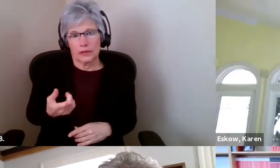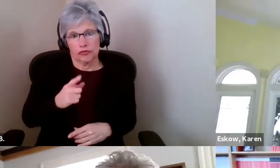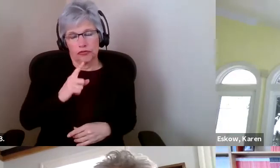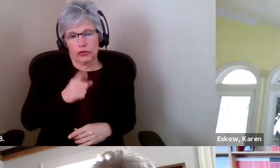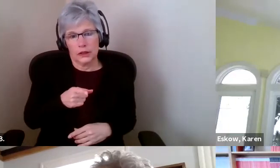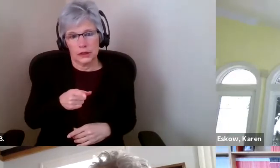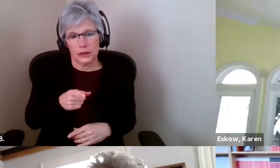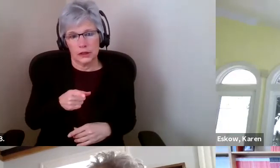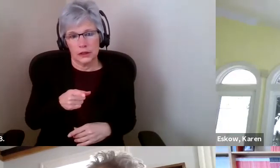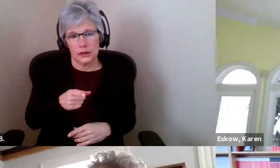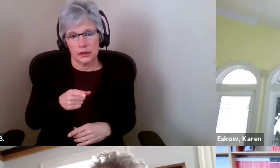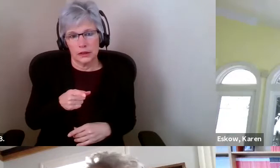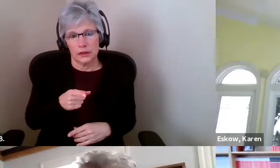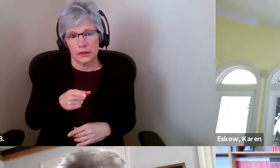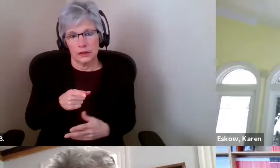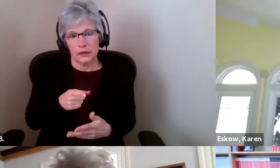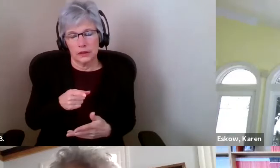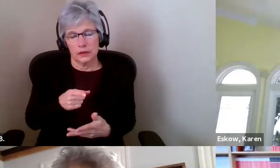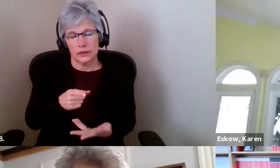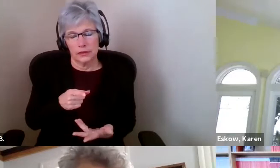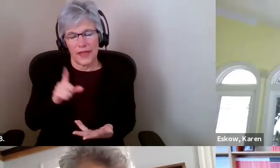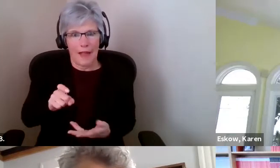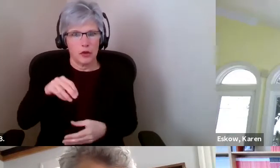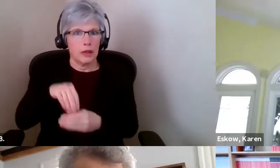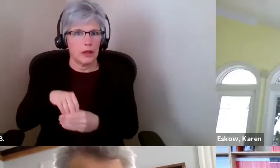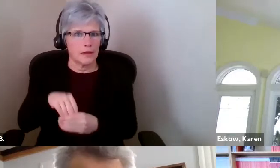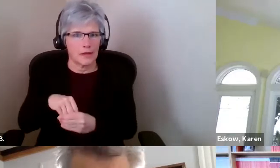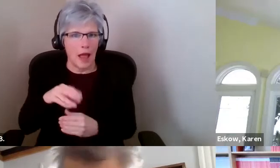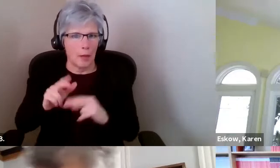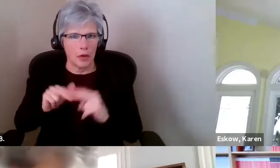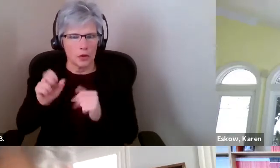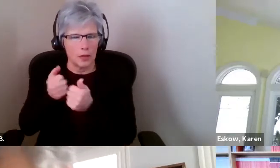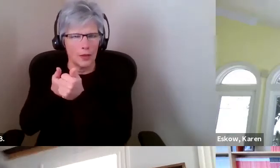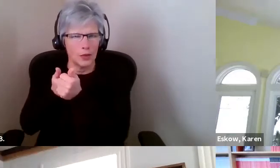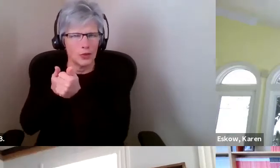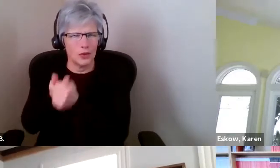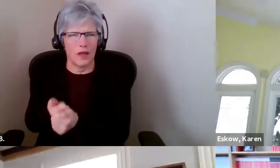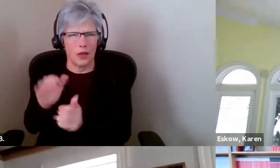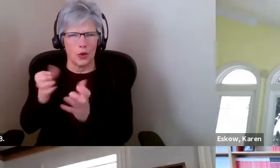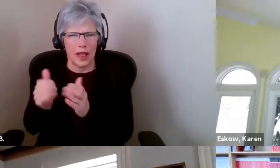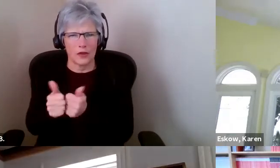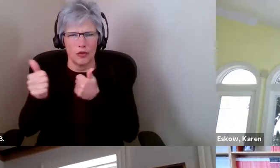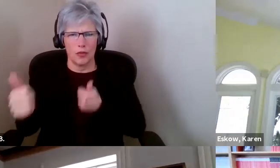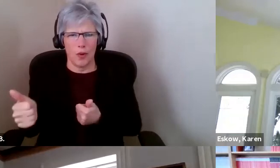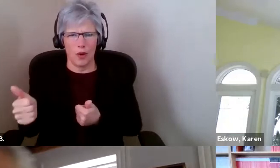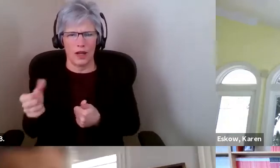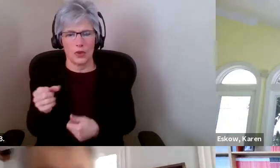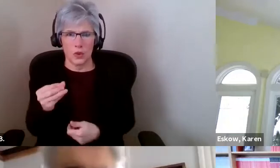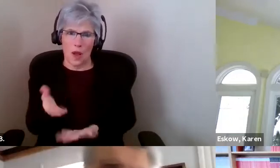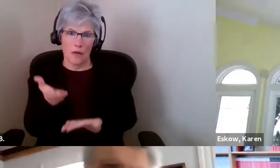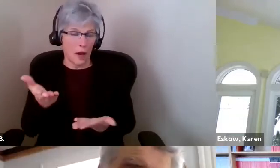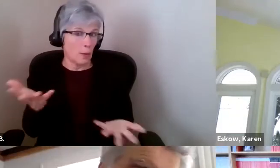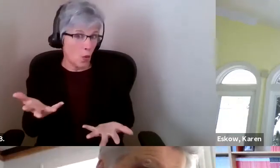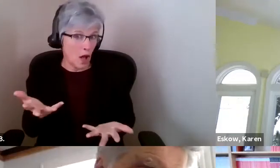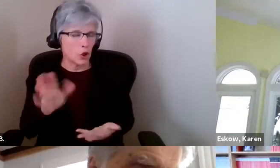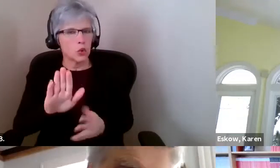To follow your class remotely. So I don't think there are great options. That's something I would talk about in your departments and